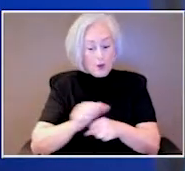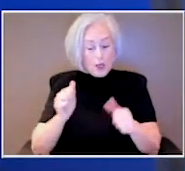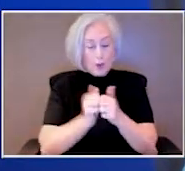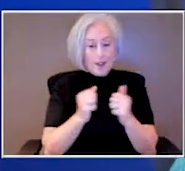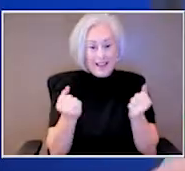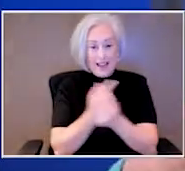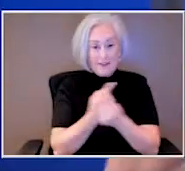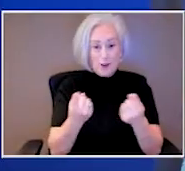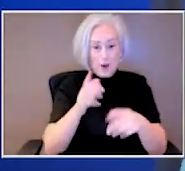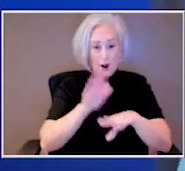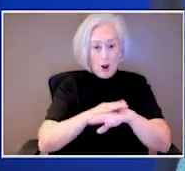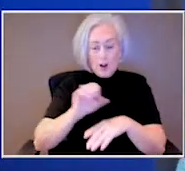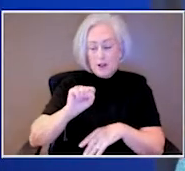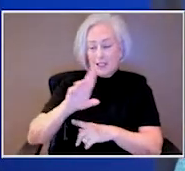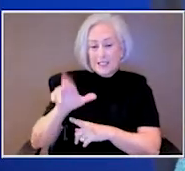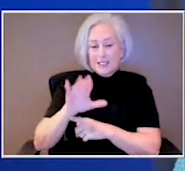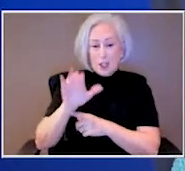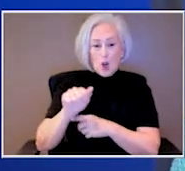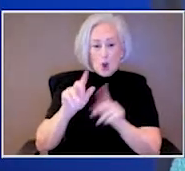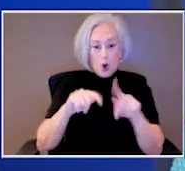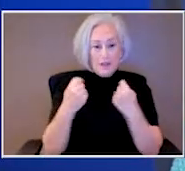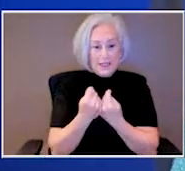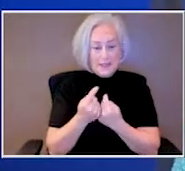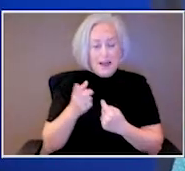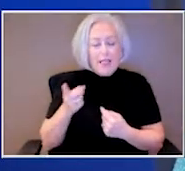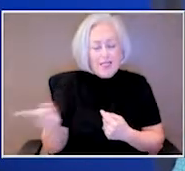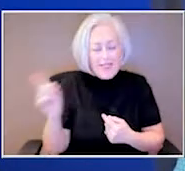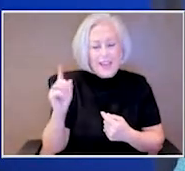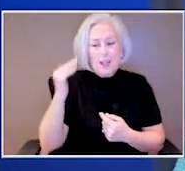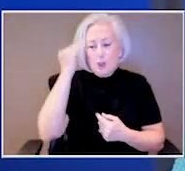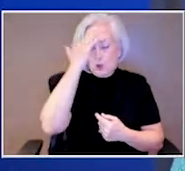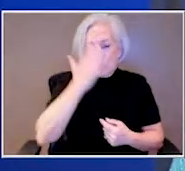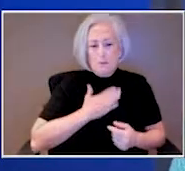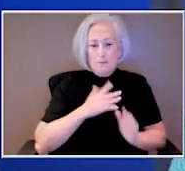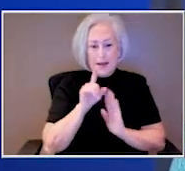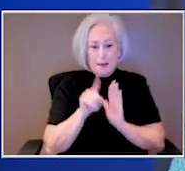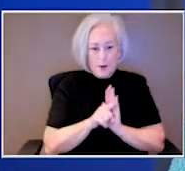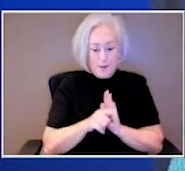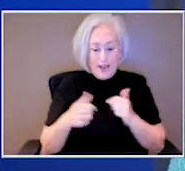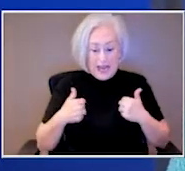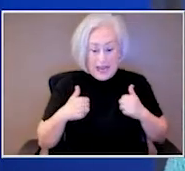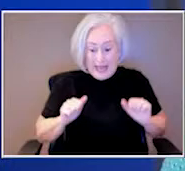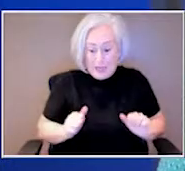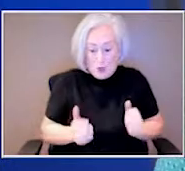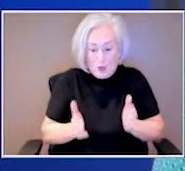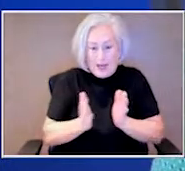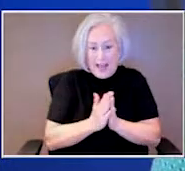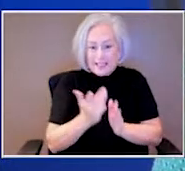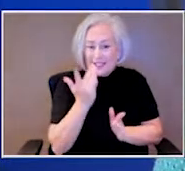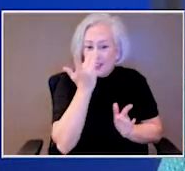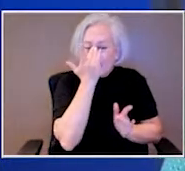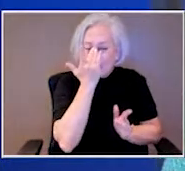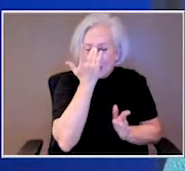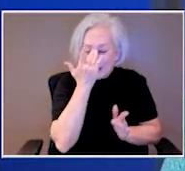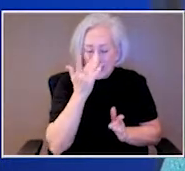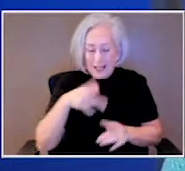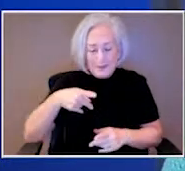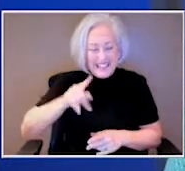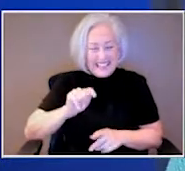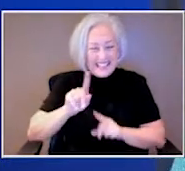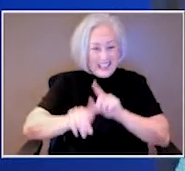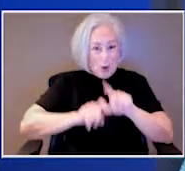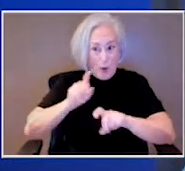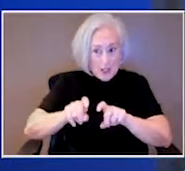Sarcoma team, is they knew my background. And so I could ask them nerdy physical therapy questions, and they